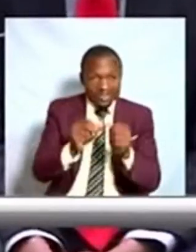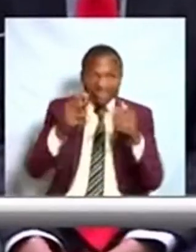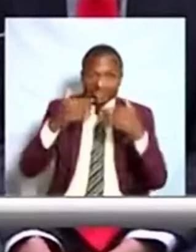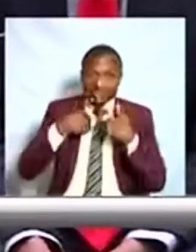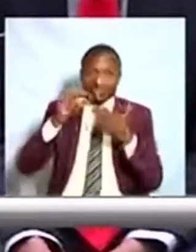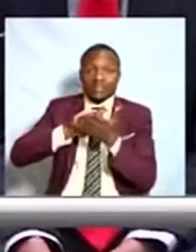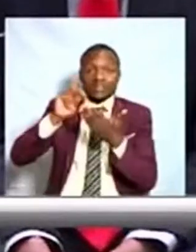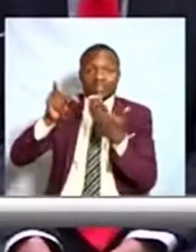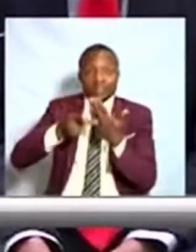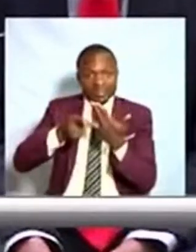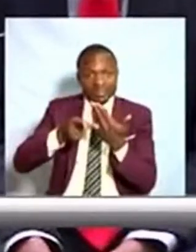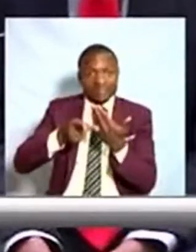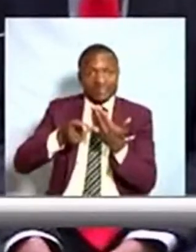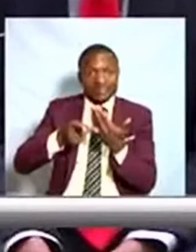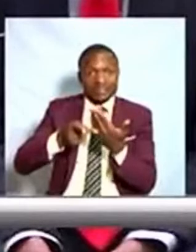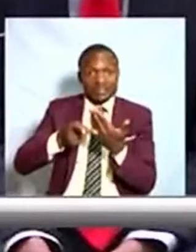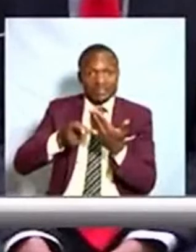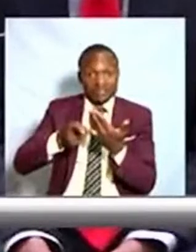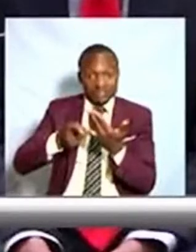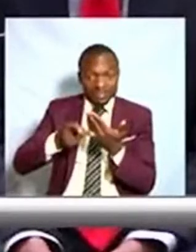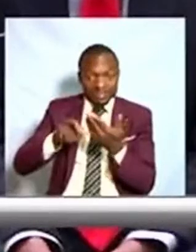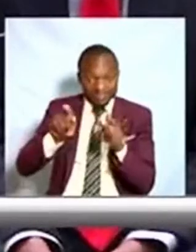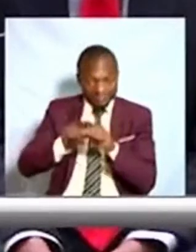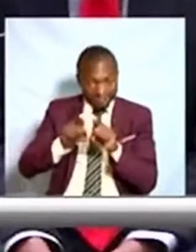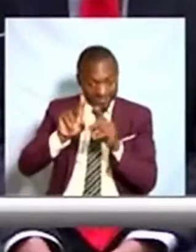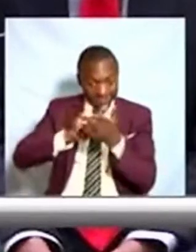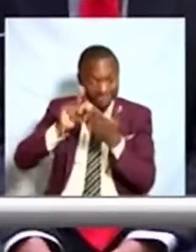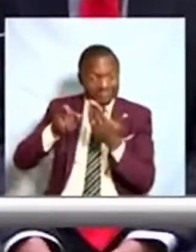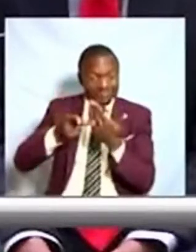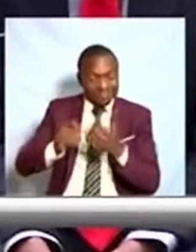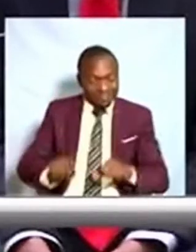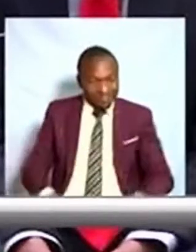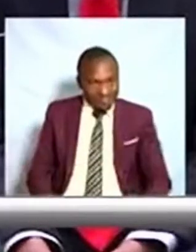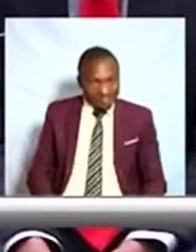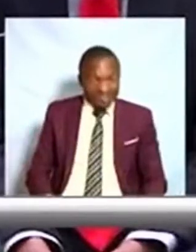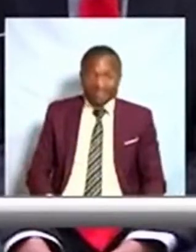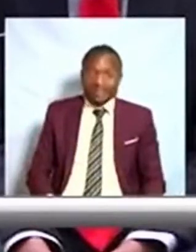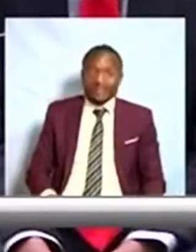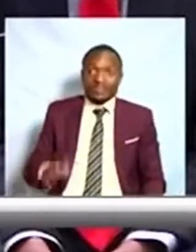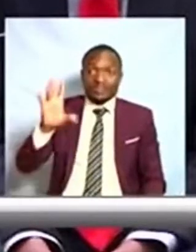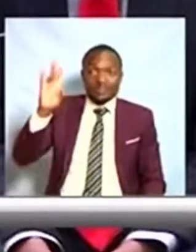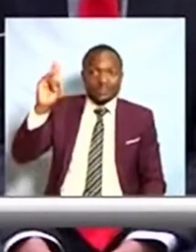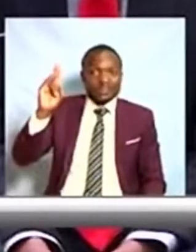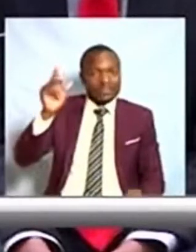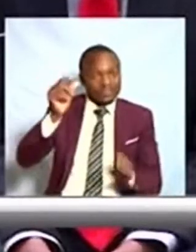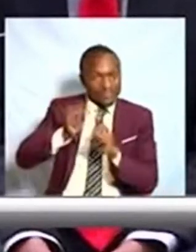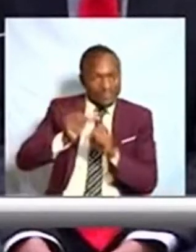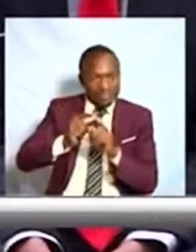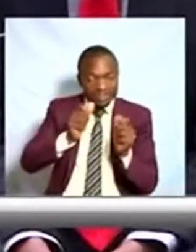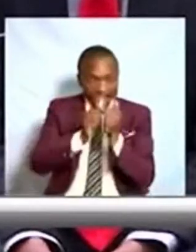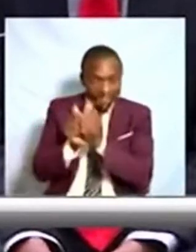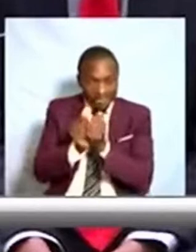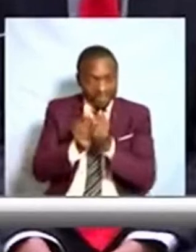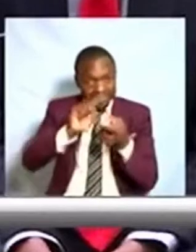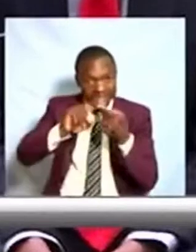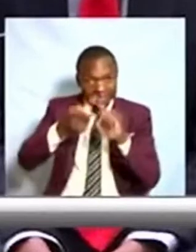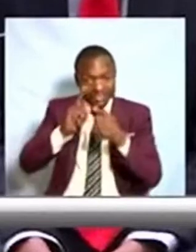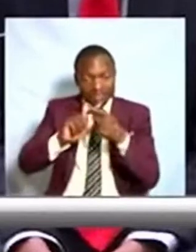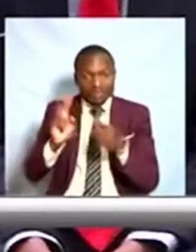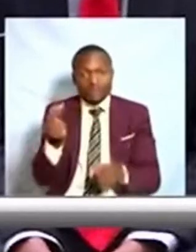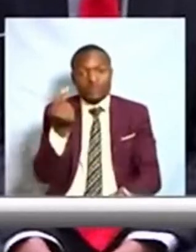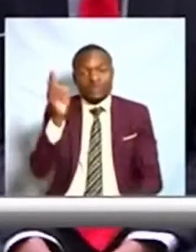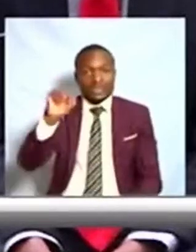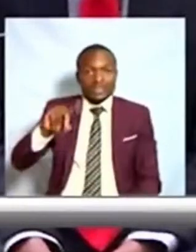the volunteer program. So on the 7th of December, together with our colleagues from the